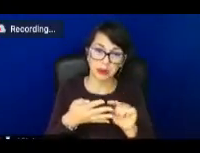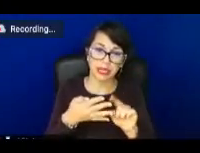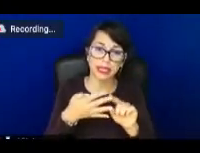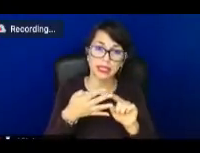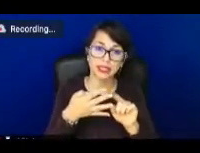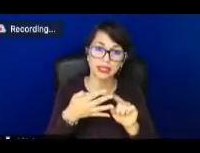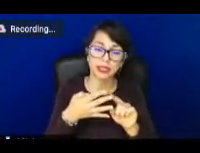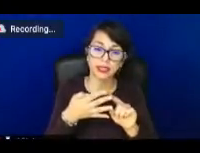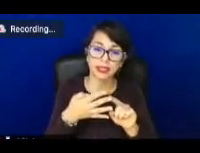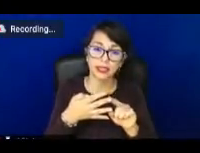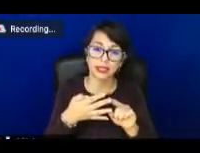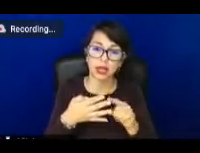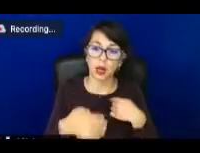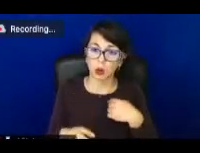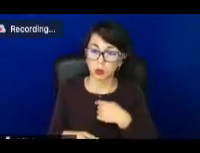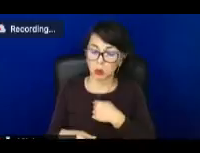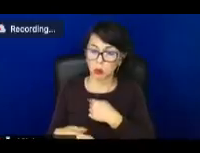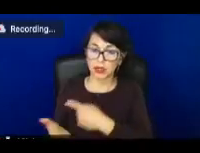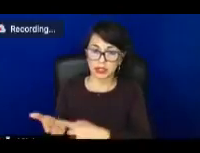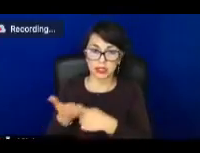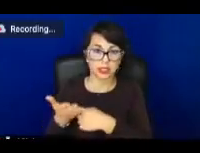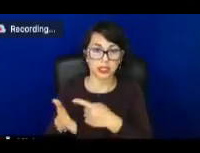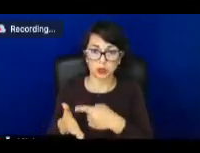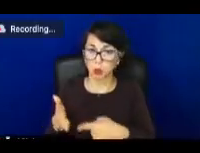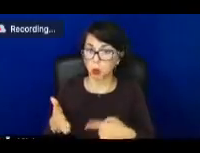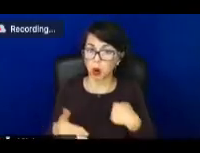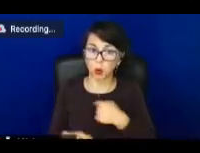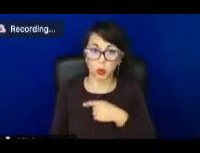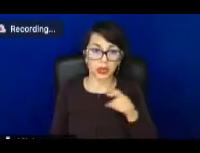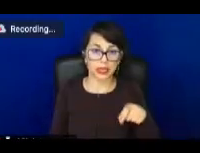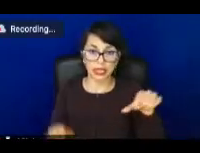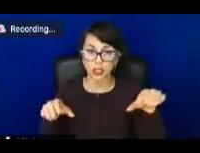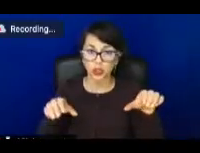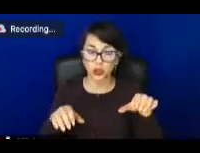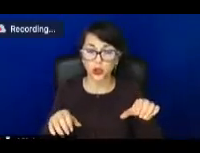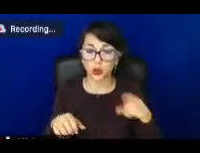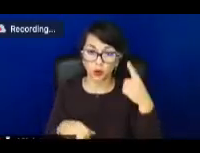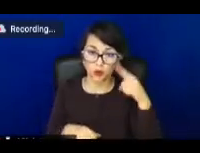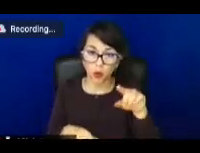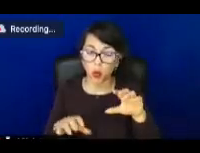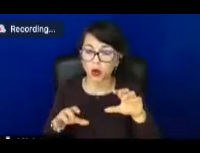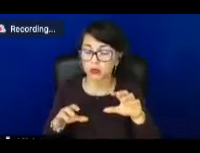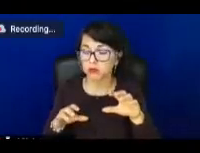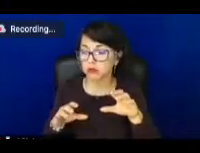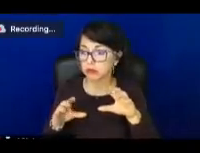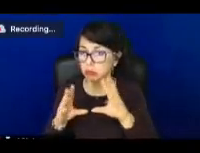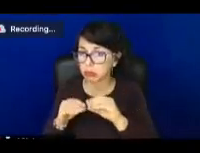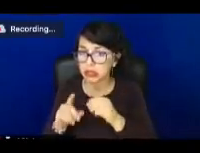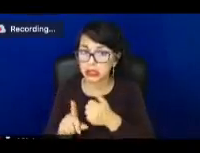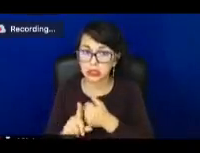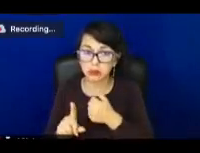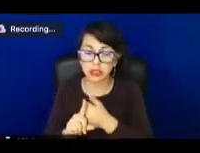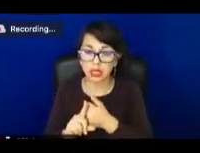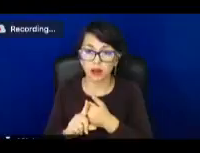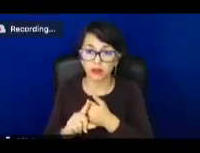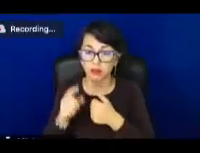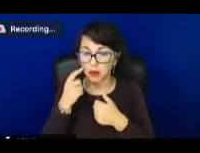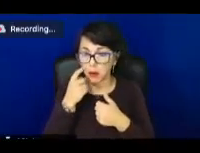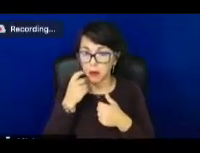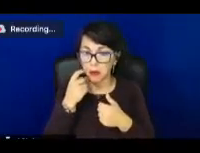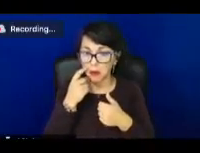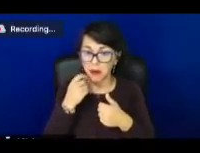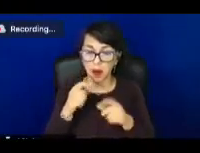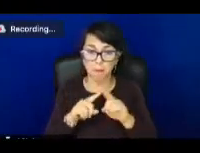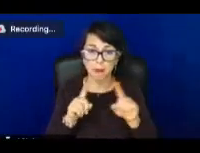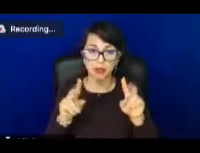need to do as group meetings, but instead we've taken at least one of them for a quote unquote Southern California